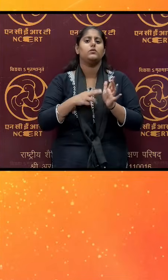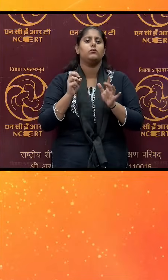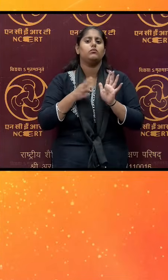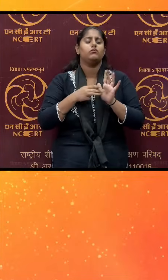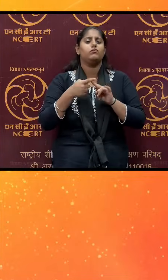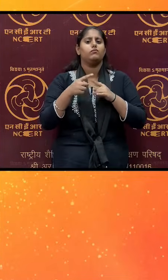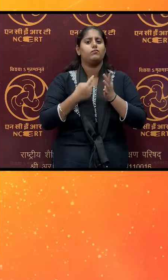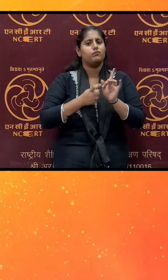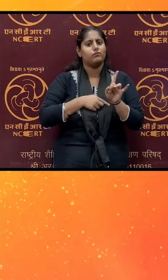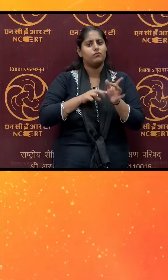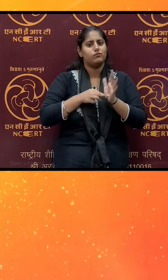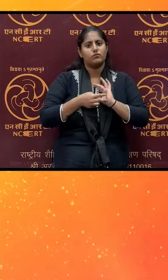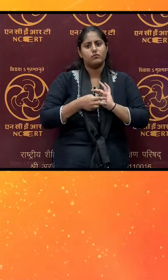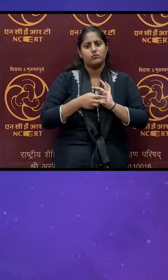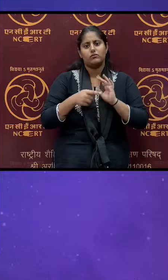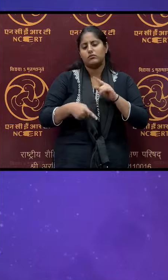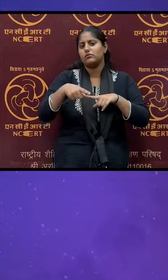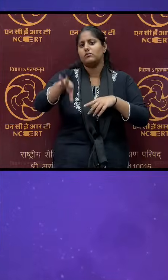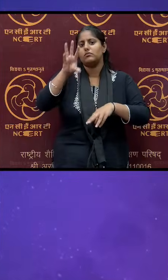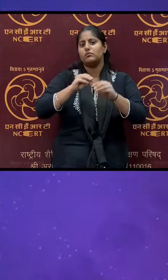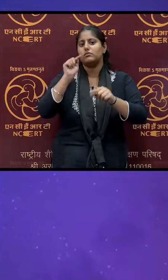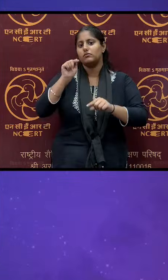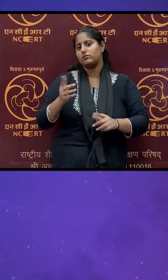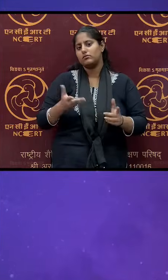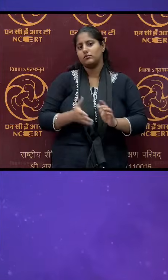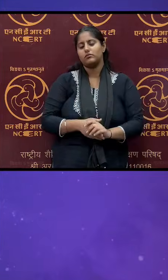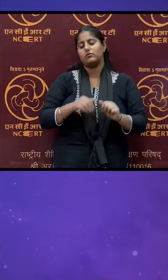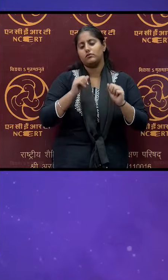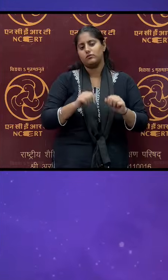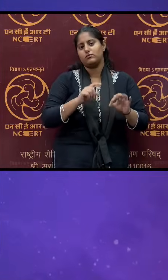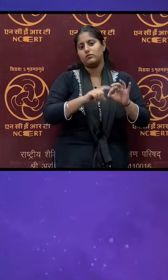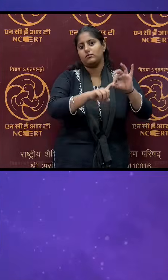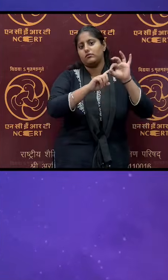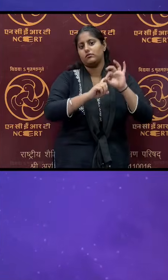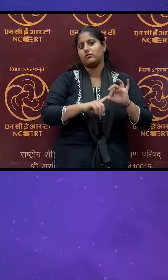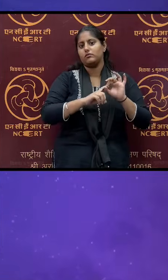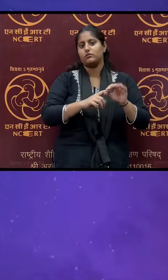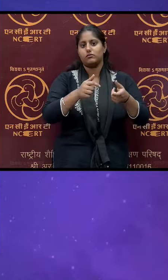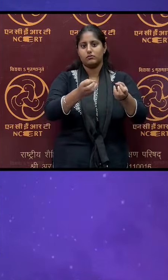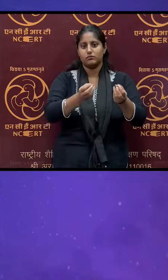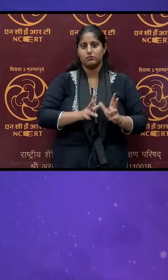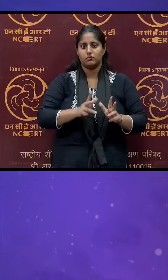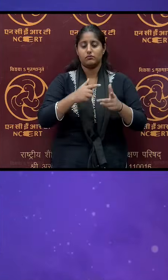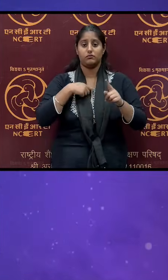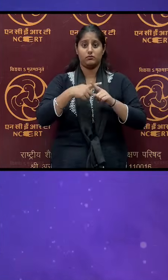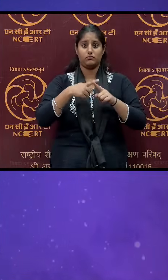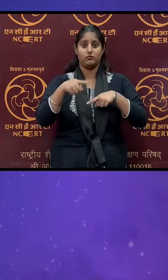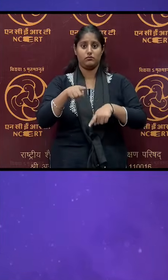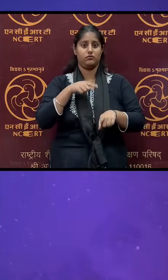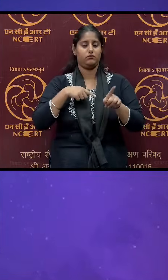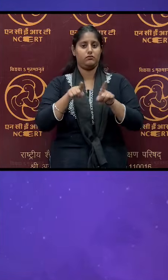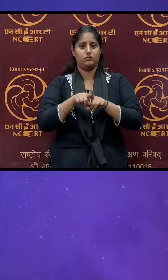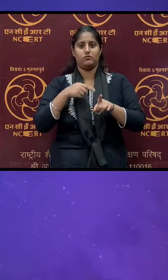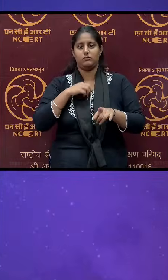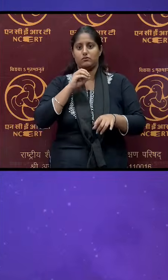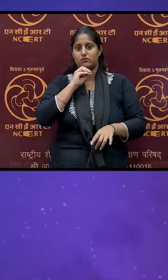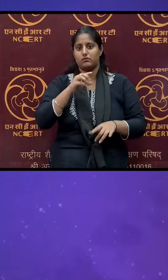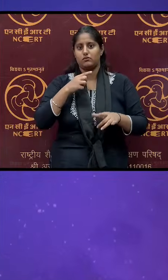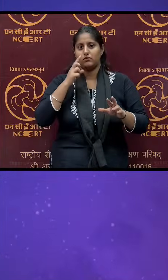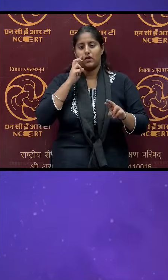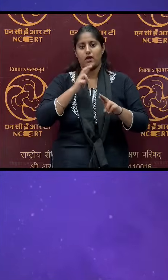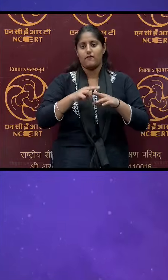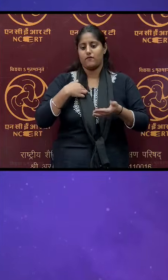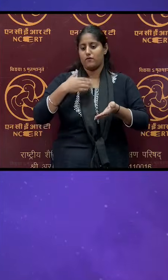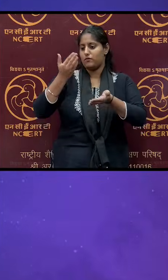today? All right, very good question you have asked, sir. And the thing you have just told me, that when you were in